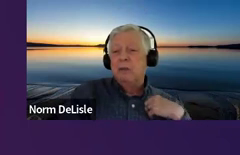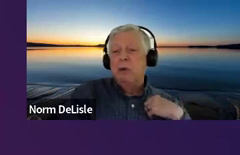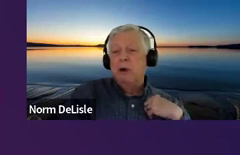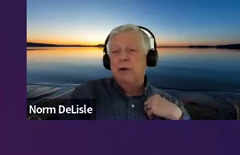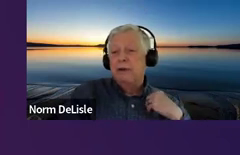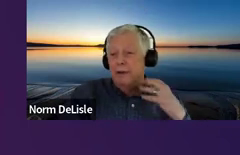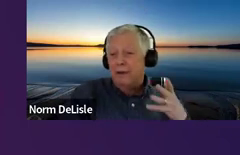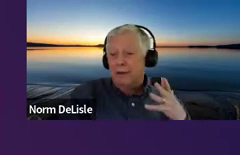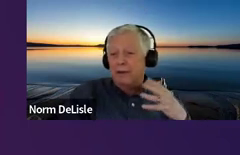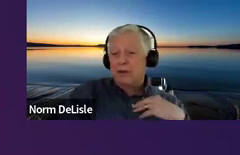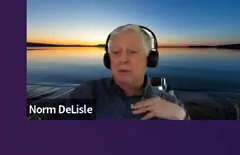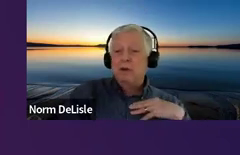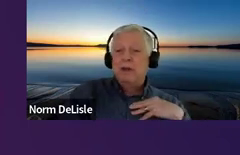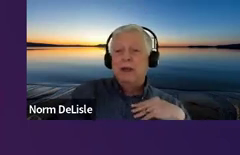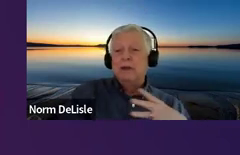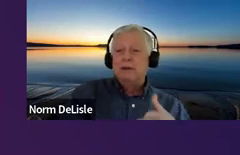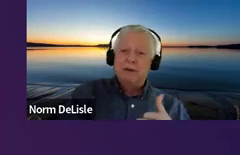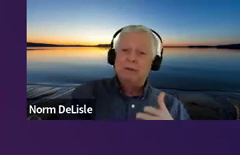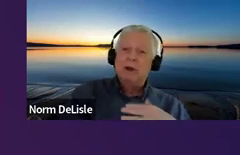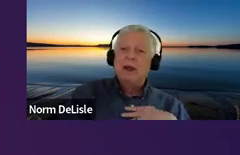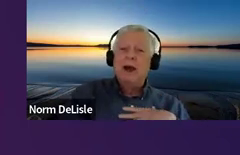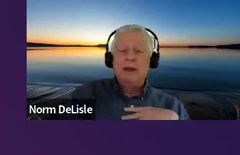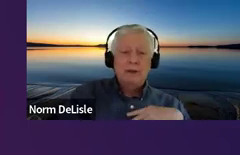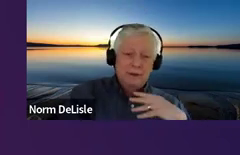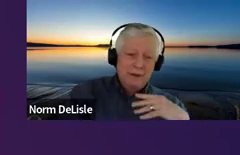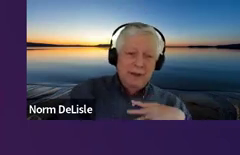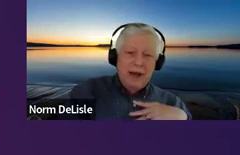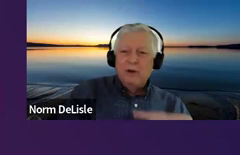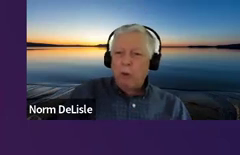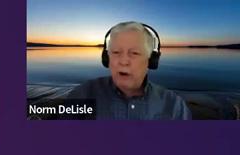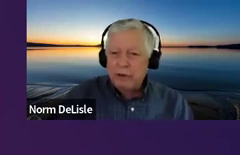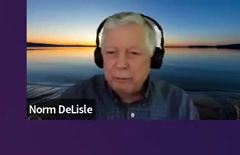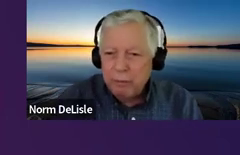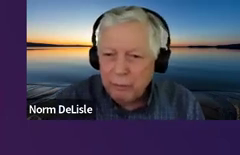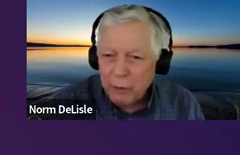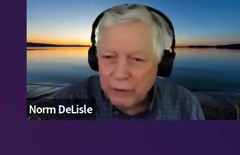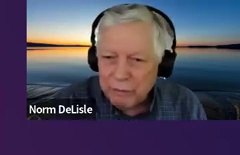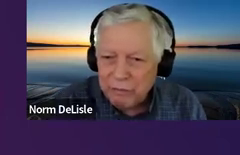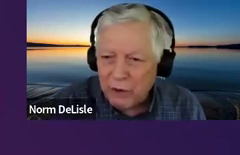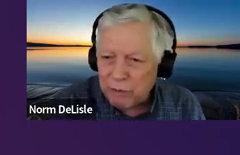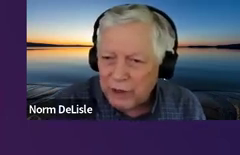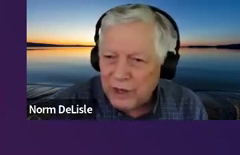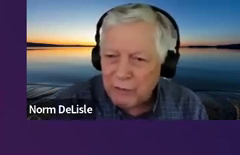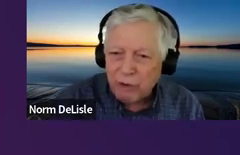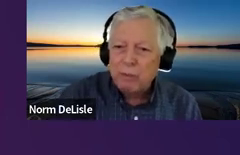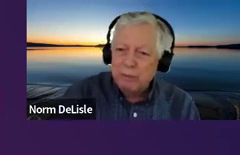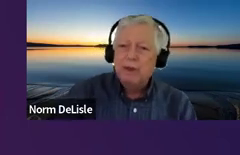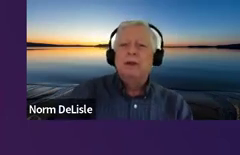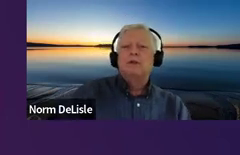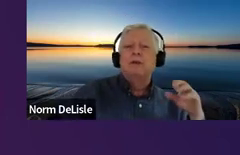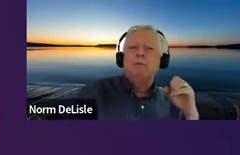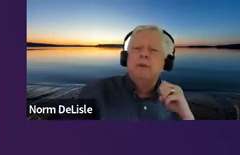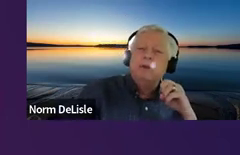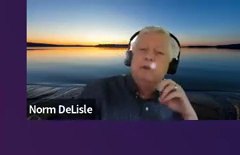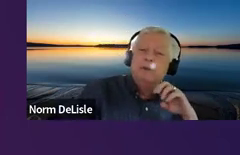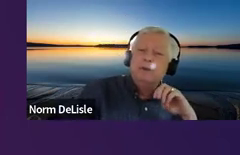a letter board to communicate, and this is what I got. I don't know where the fireflies came from. I